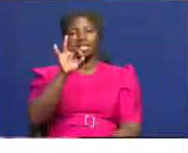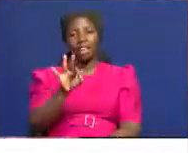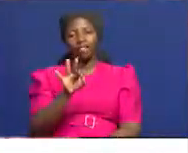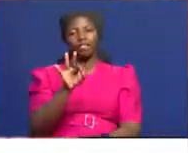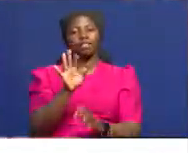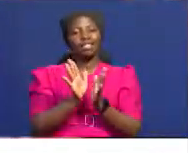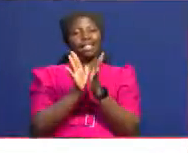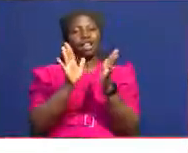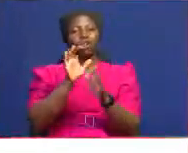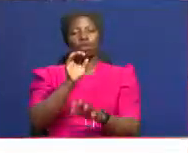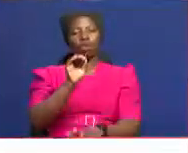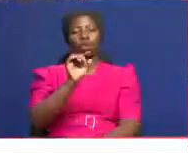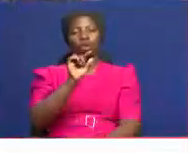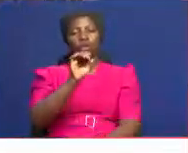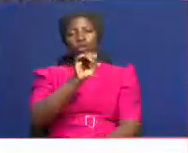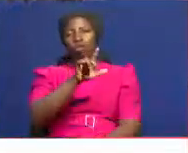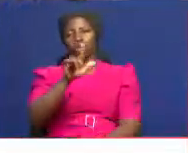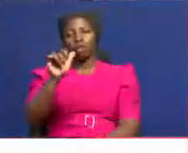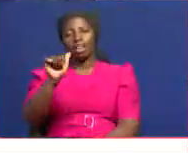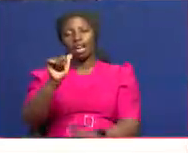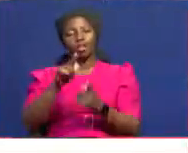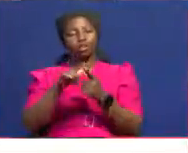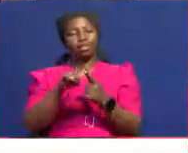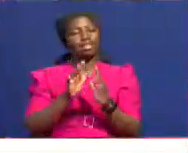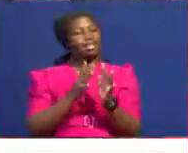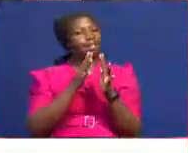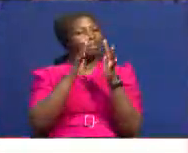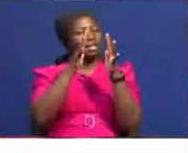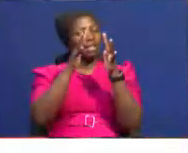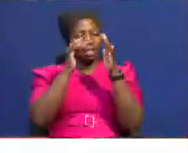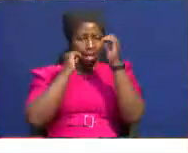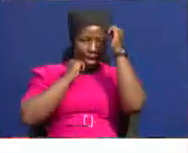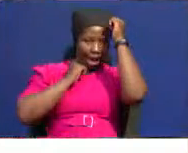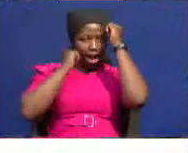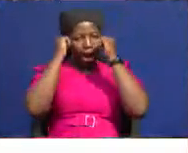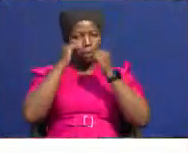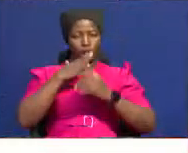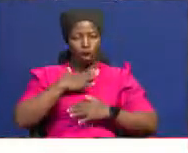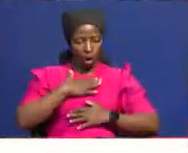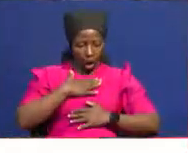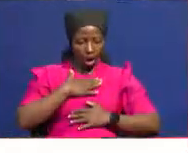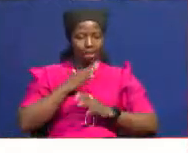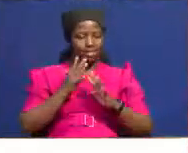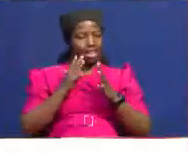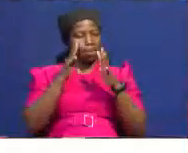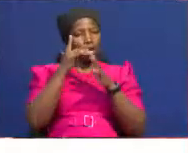Francis Ogola, to mark the military honors ceremony for the departed general.